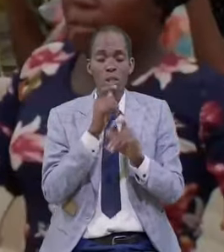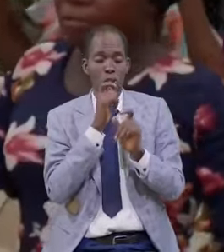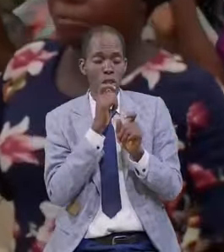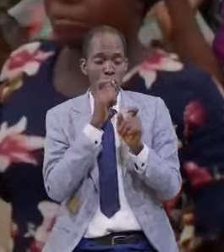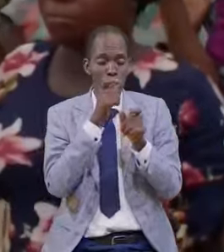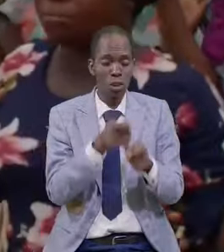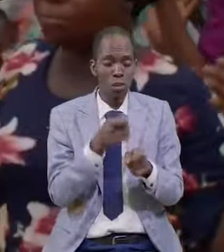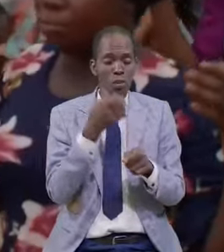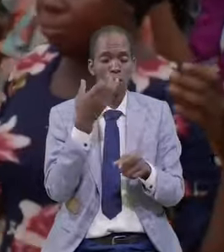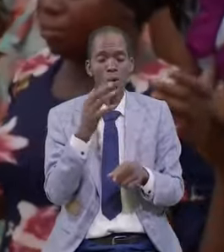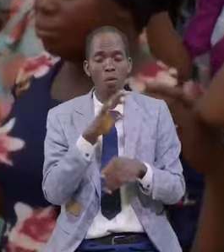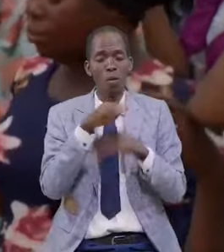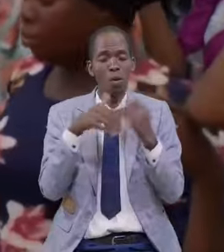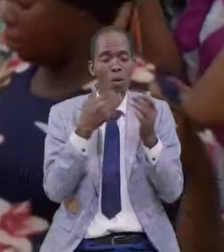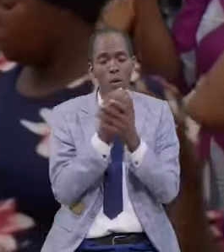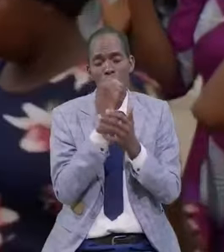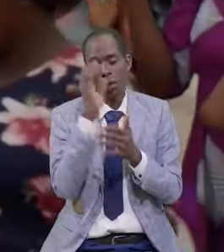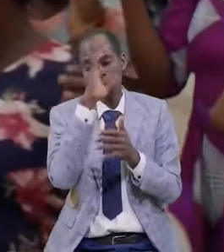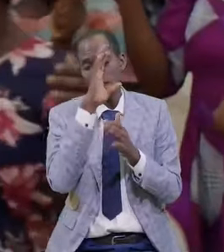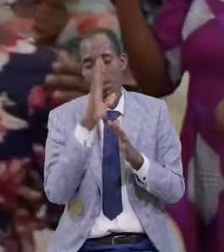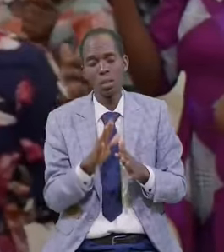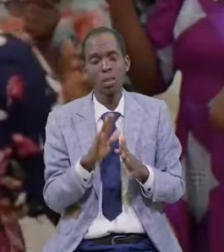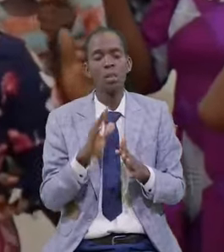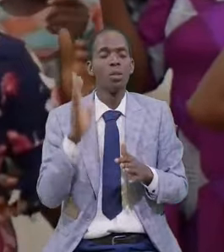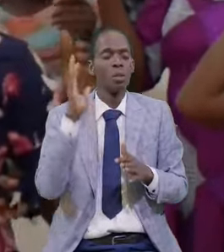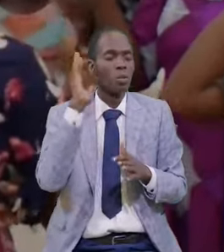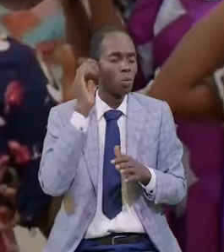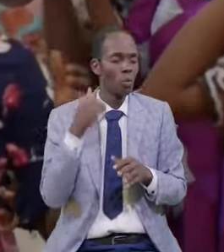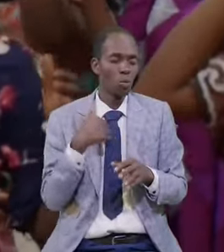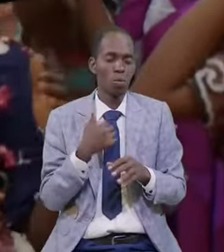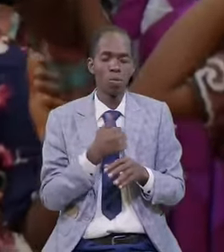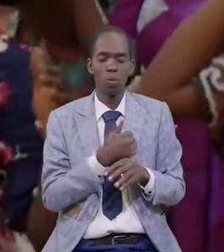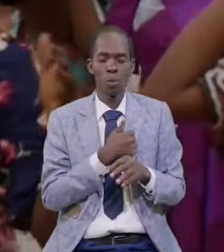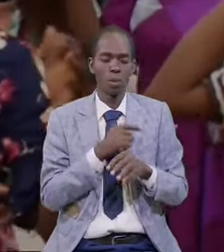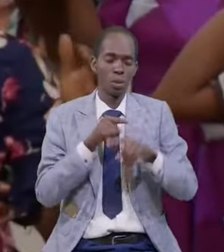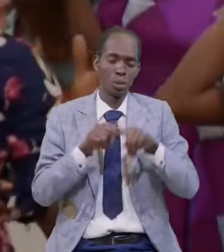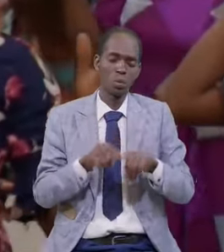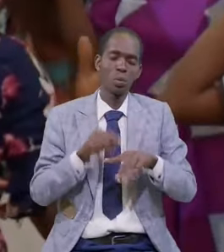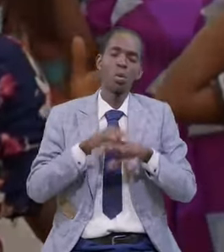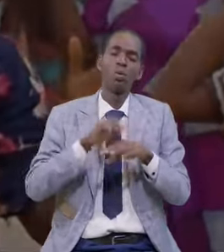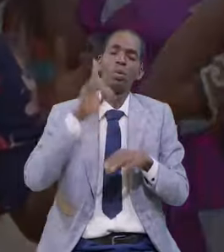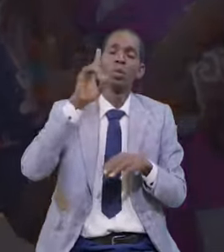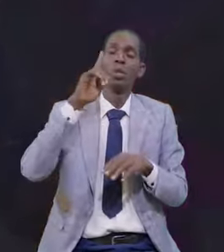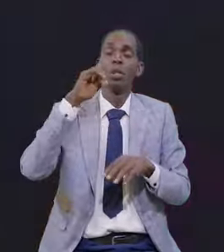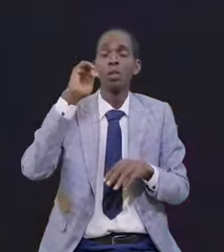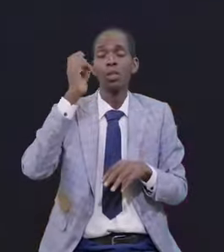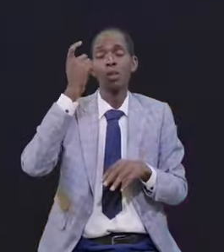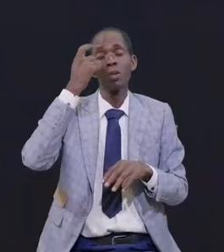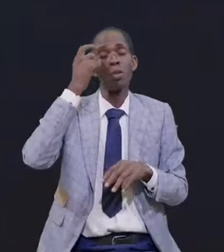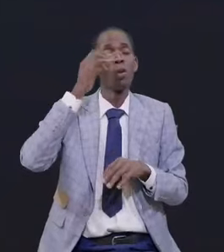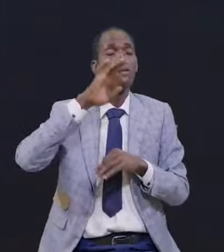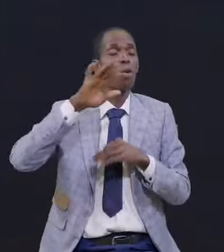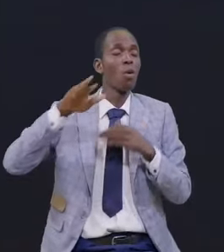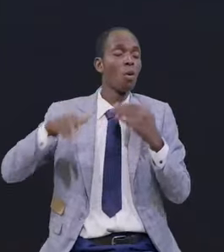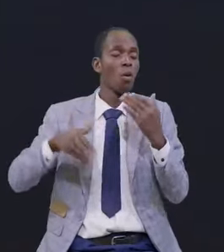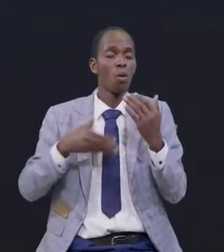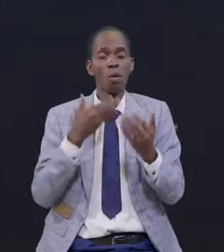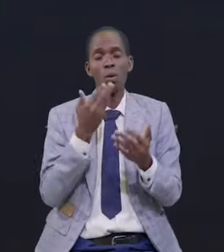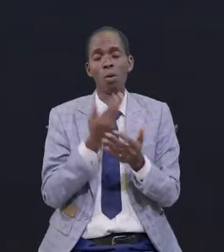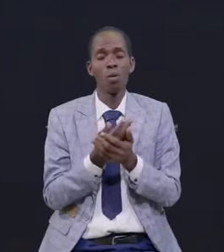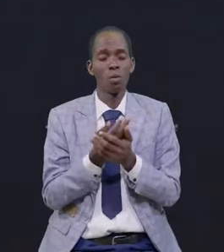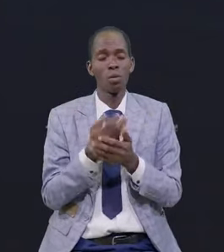the governor who suffered for all people will depend on you and The Giver of the spirit for